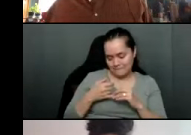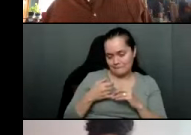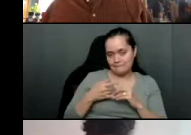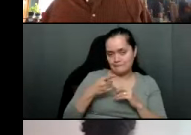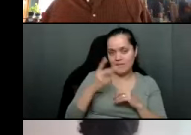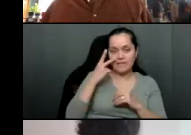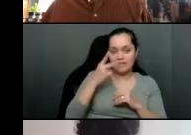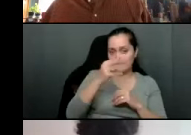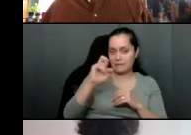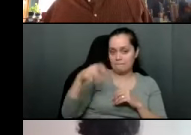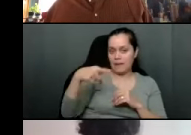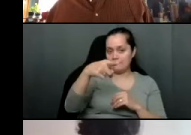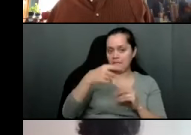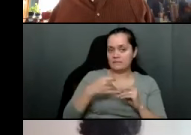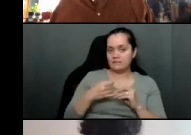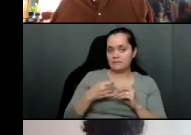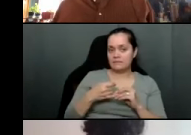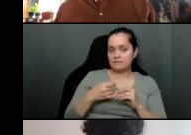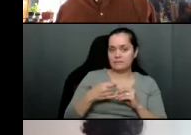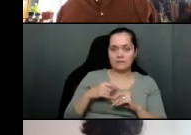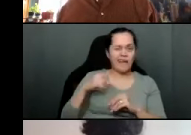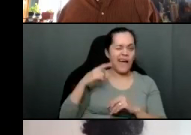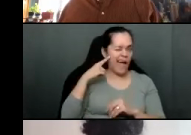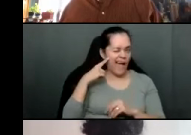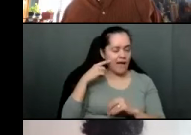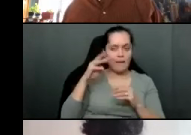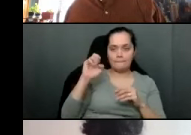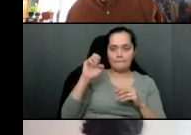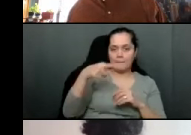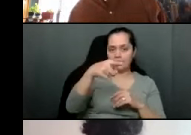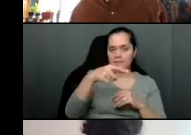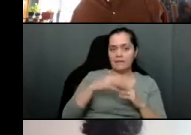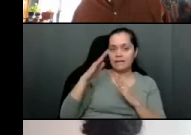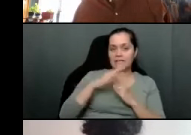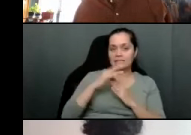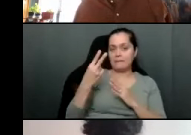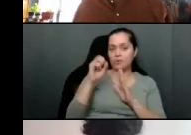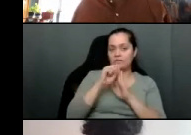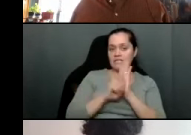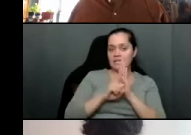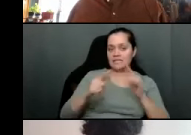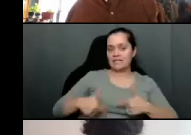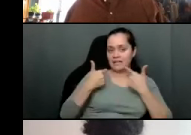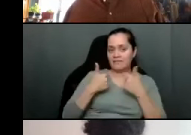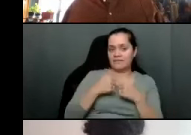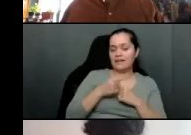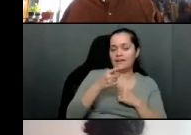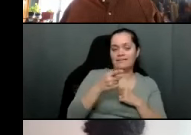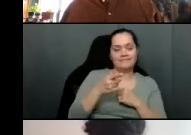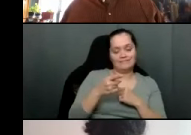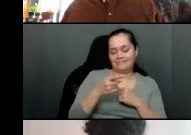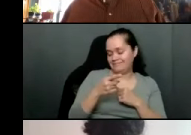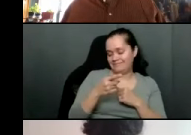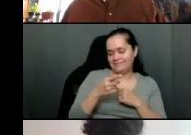Take a look at this kind of wink, wink map here. The top 12 states to live in, shaded in